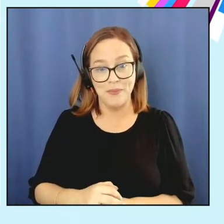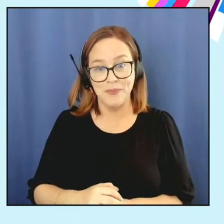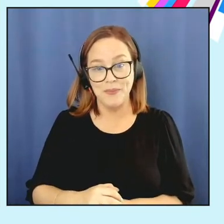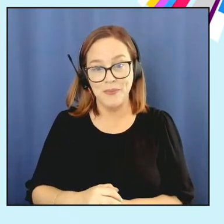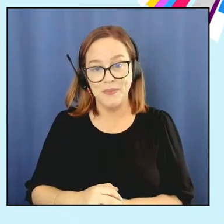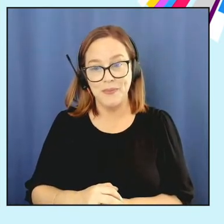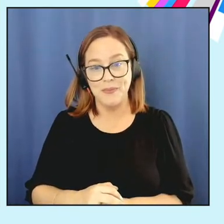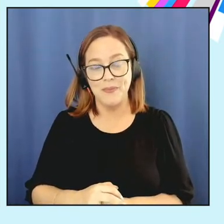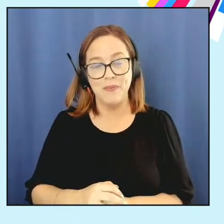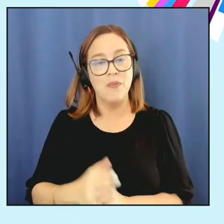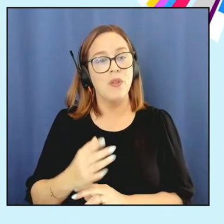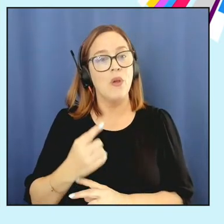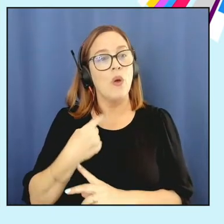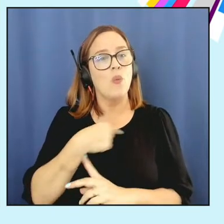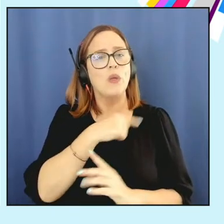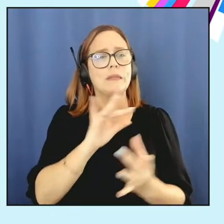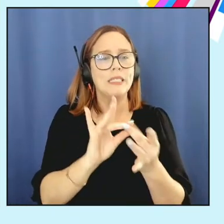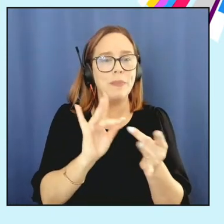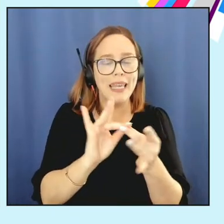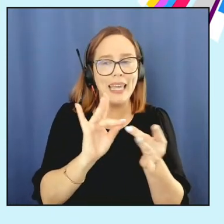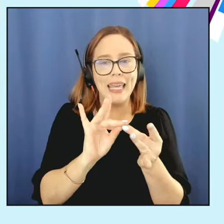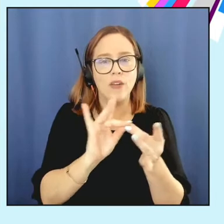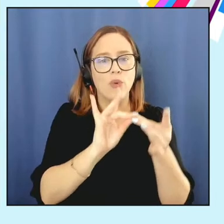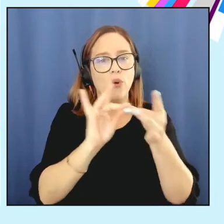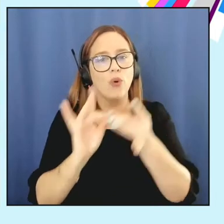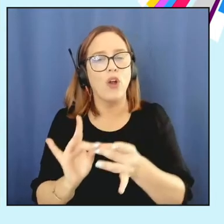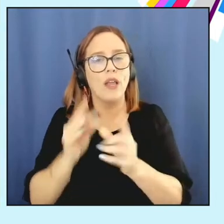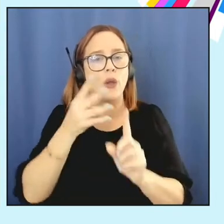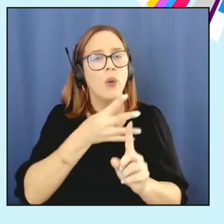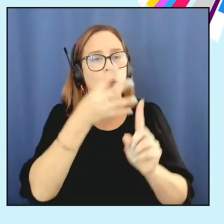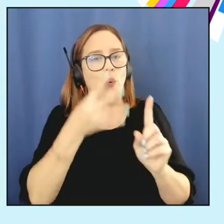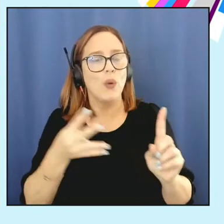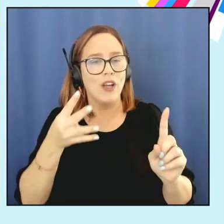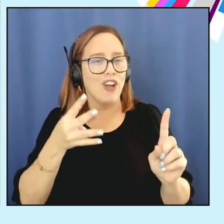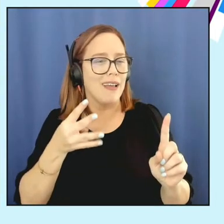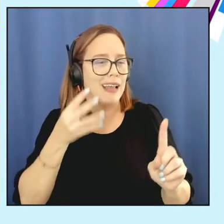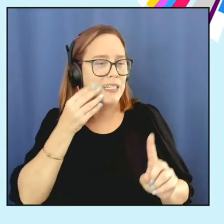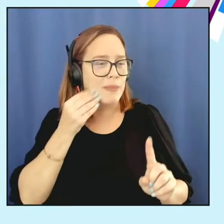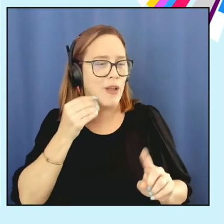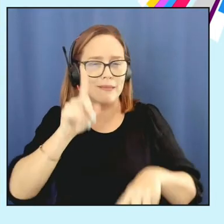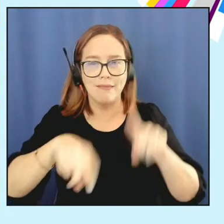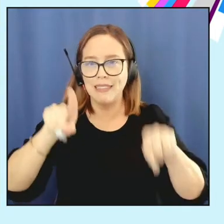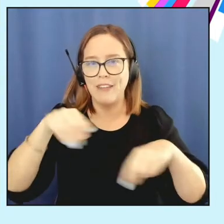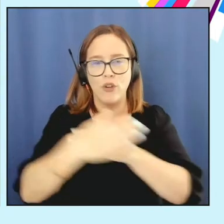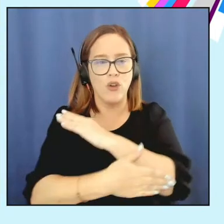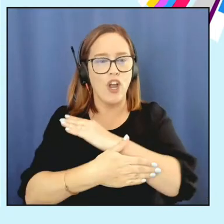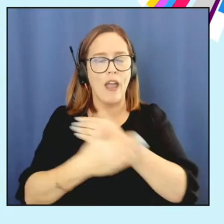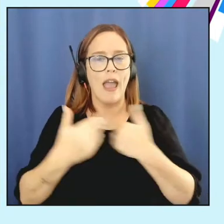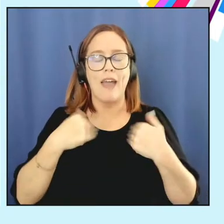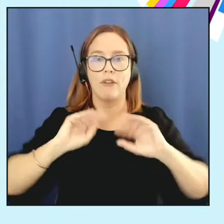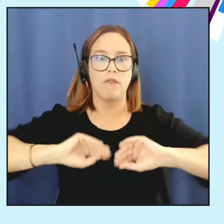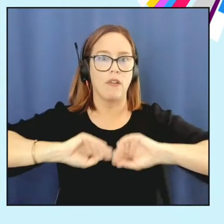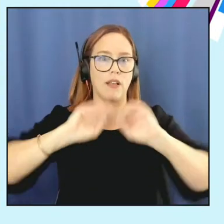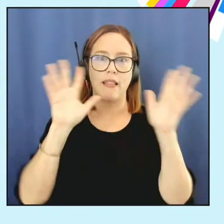While we are all speaking about the queer experiences in different countries, there are clear themes that cross borders.